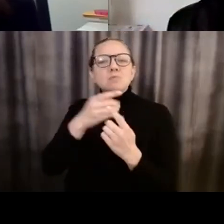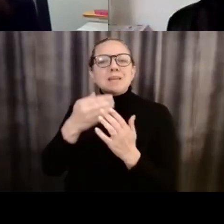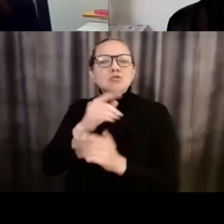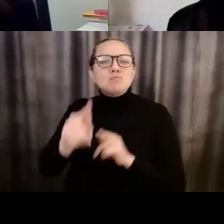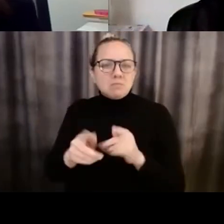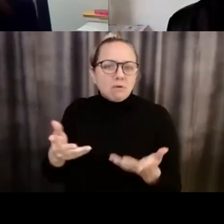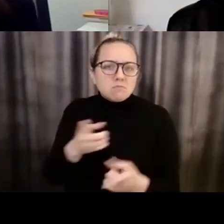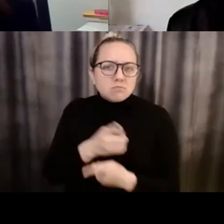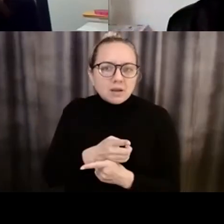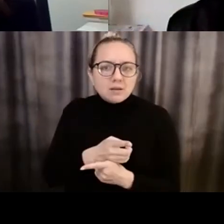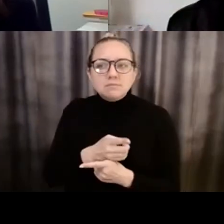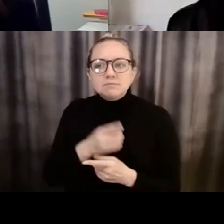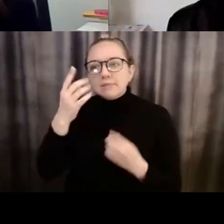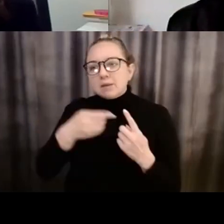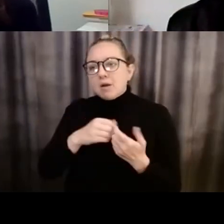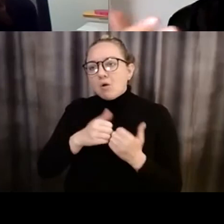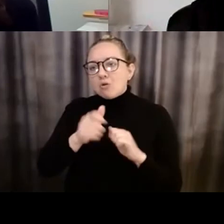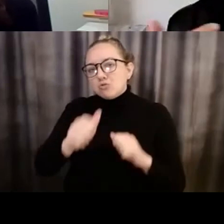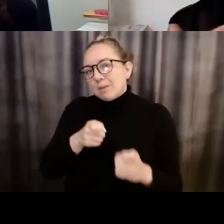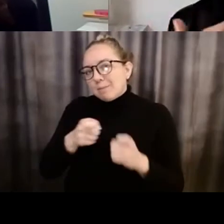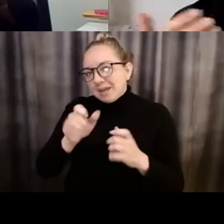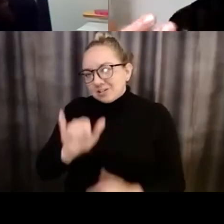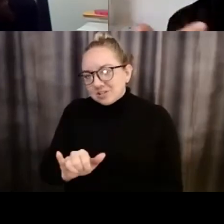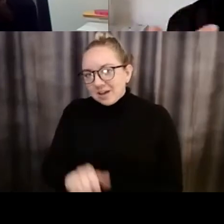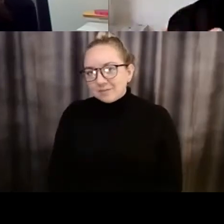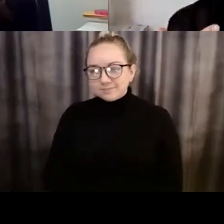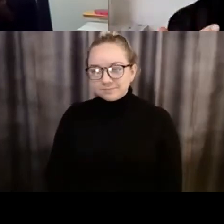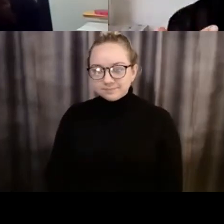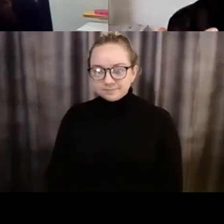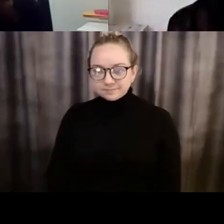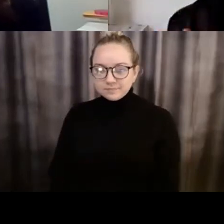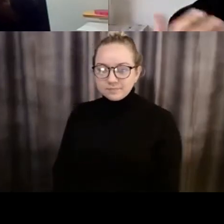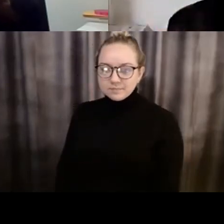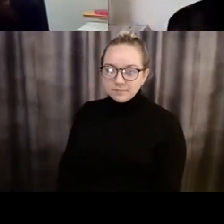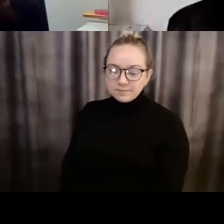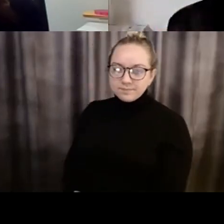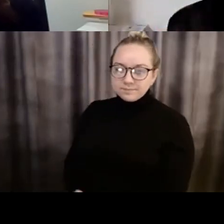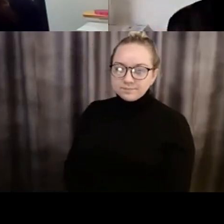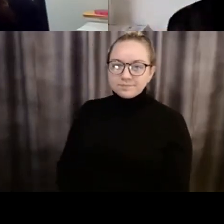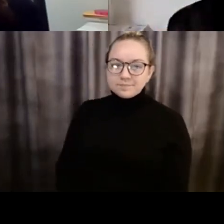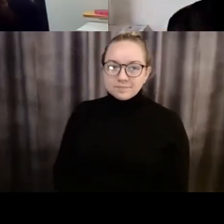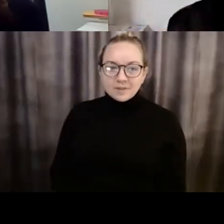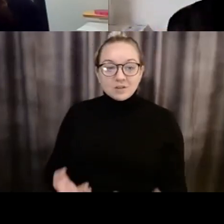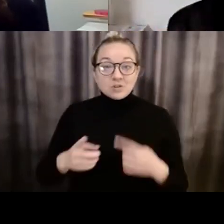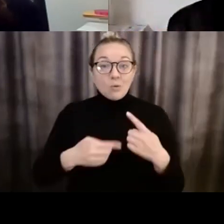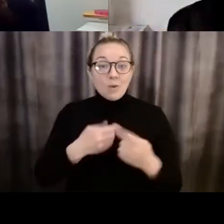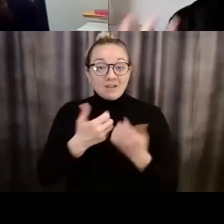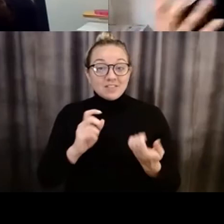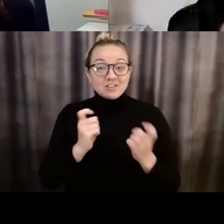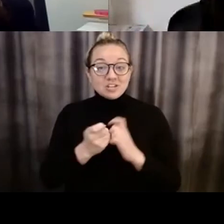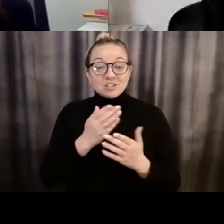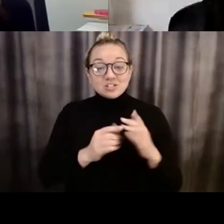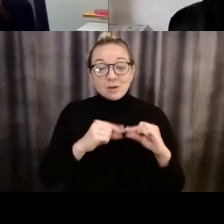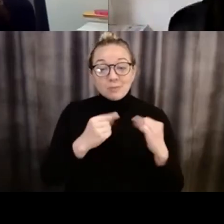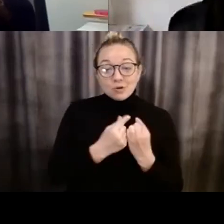you manage that? And also to know that as everything changes, some groups are going to be happier and less anxious,